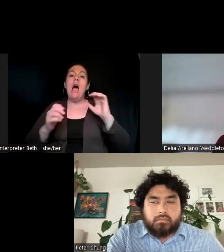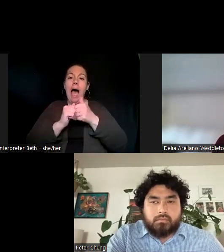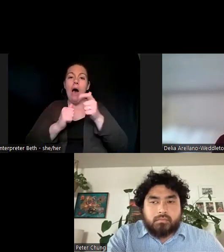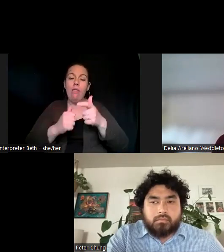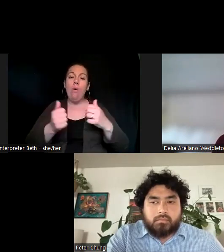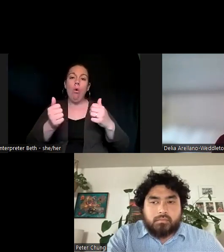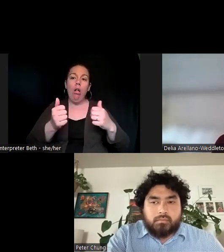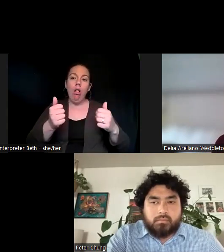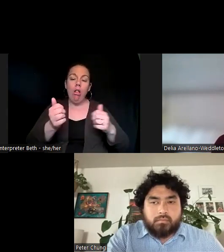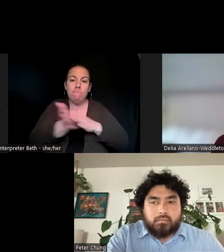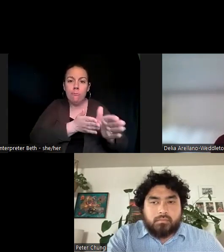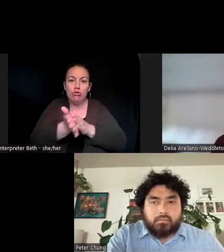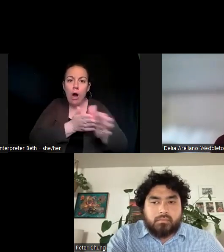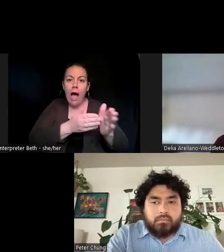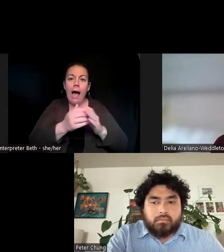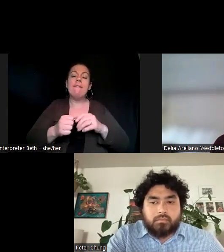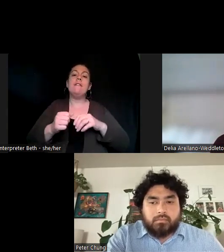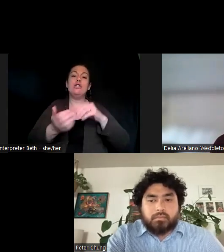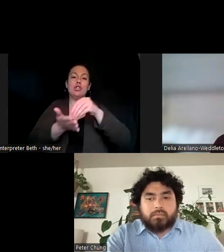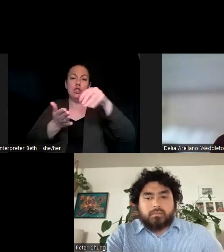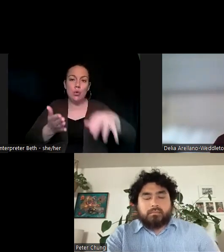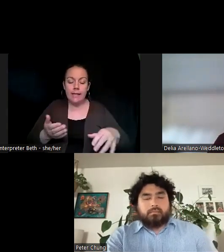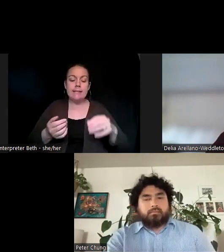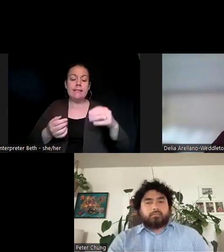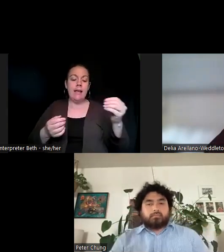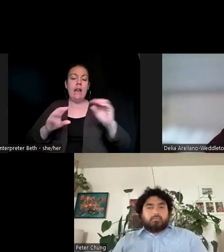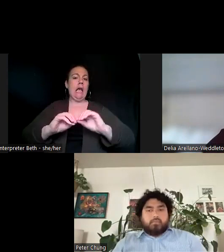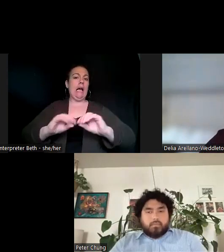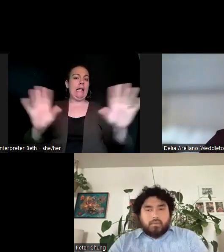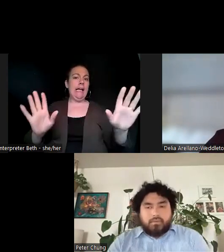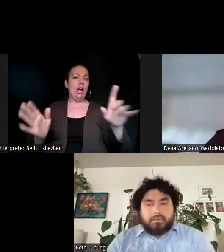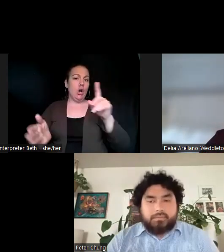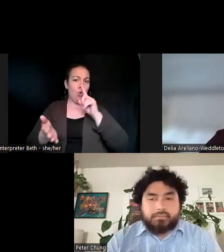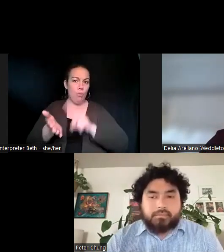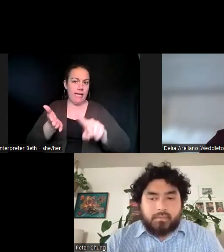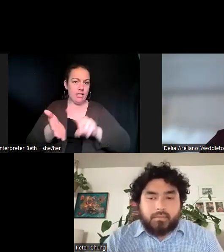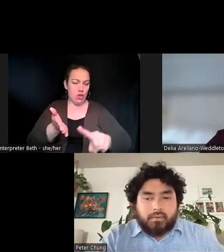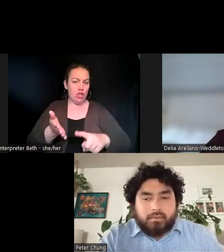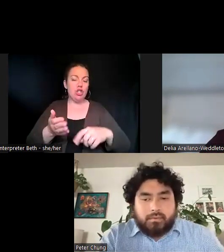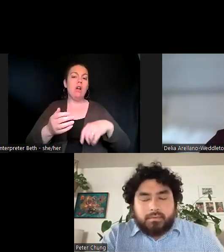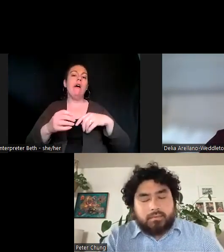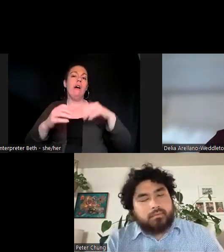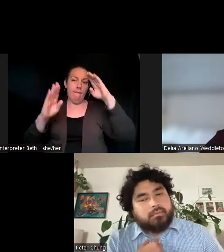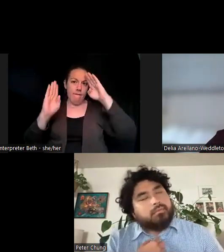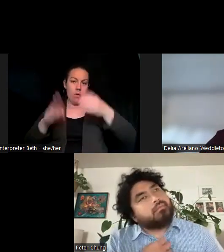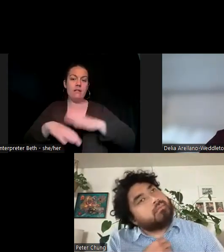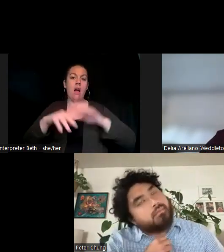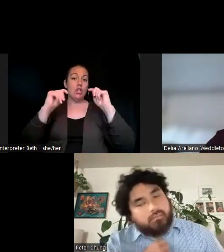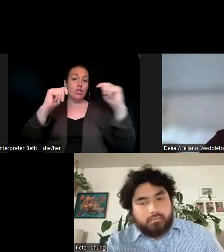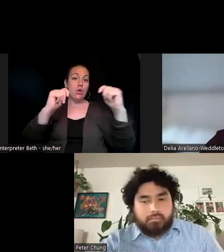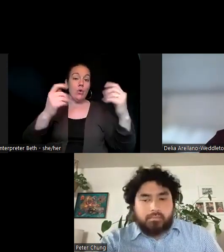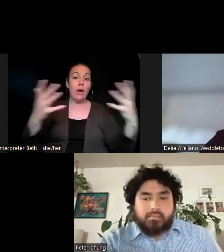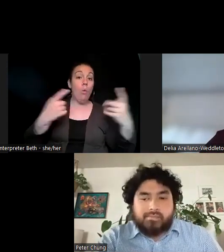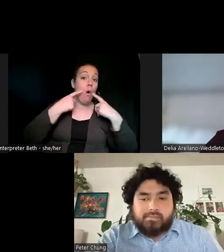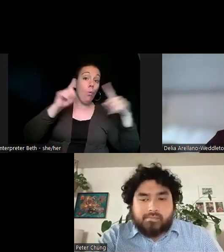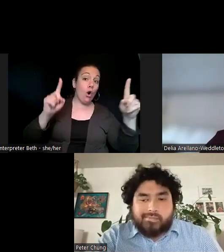There are some clear research, particularly when it comes to tutoring, about sort of what works and what actually doesn't work. So not